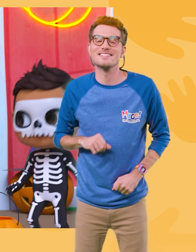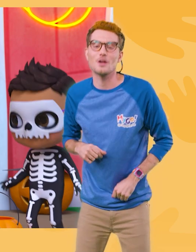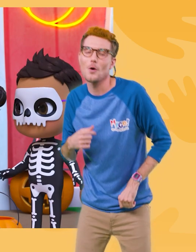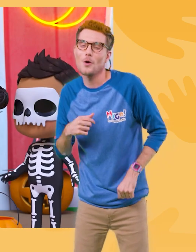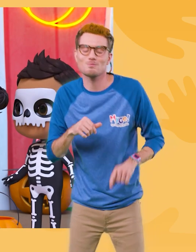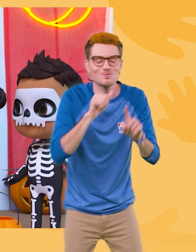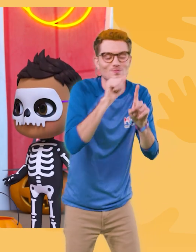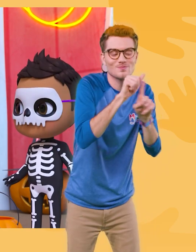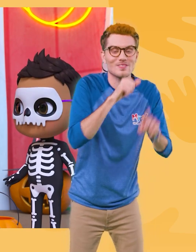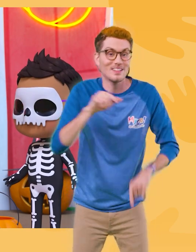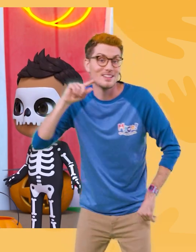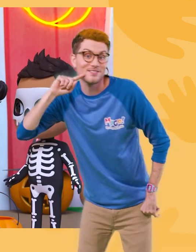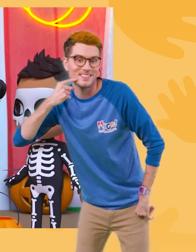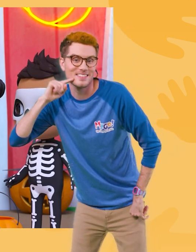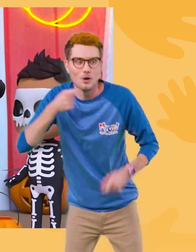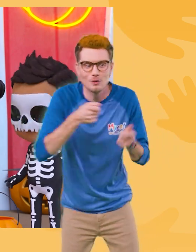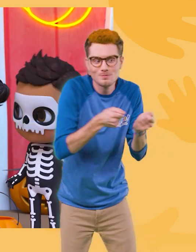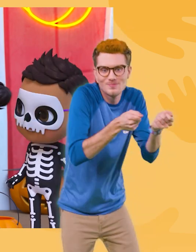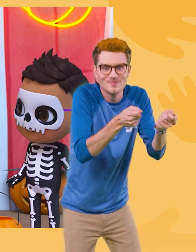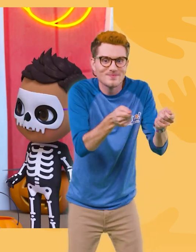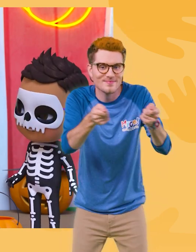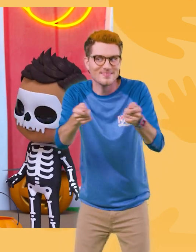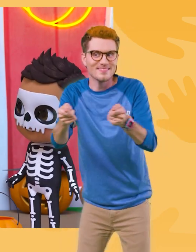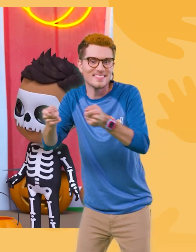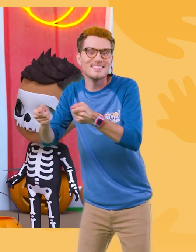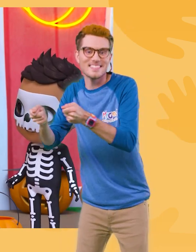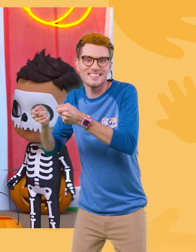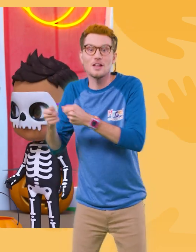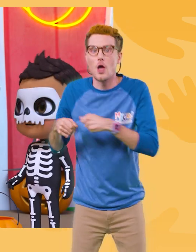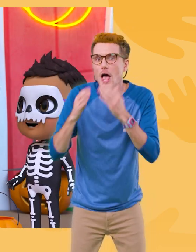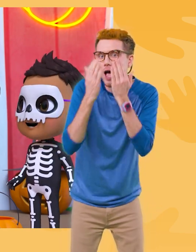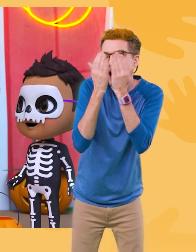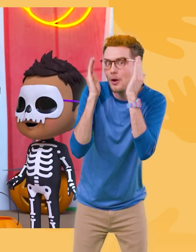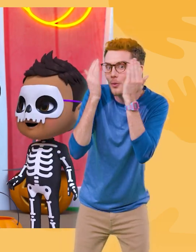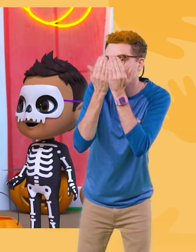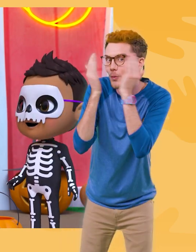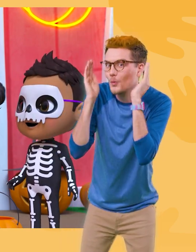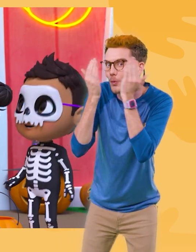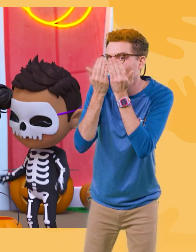Trick or treat. Trick or treat on